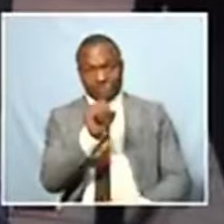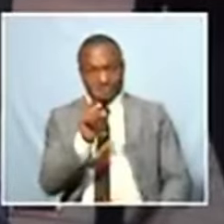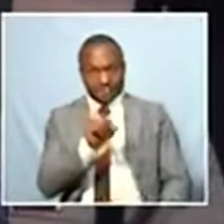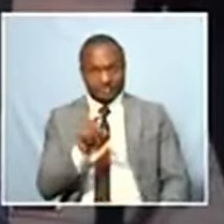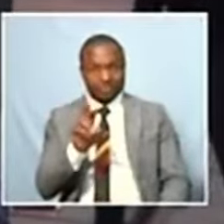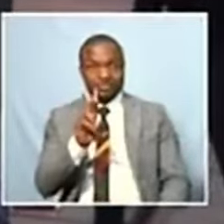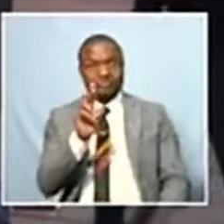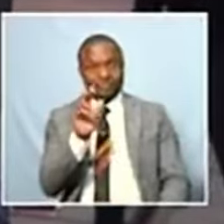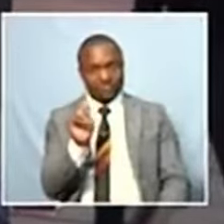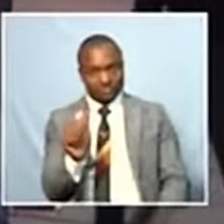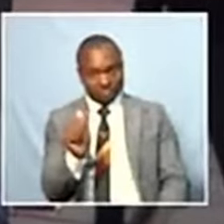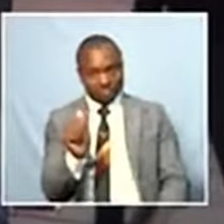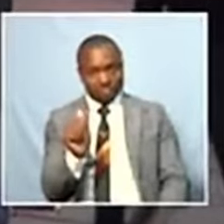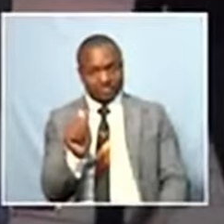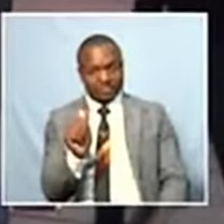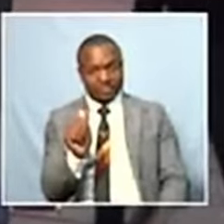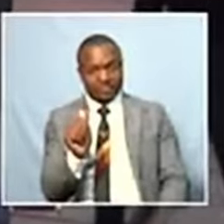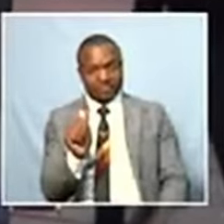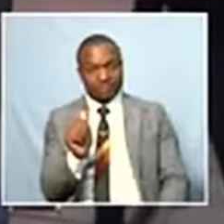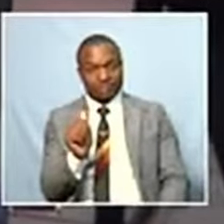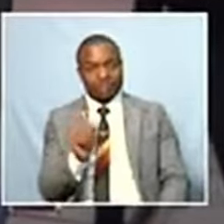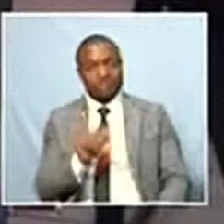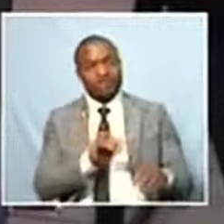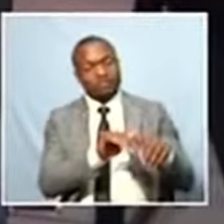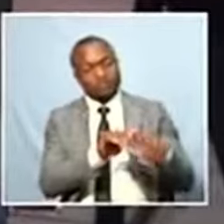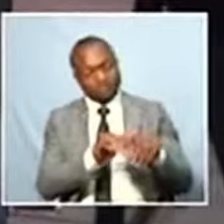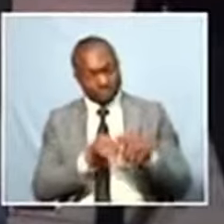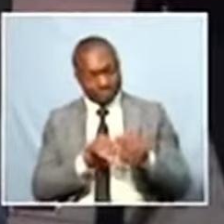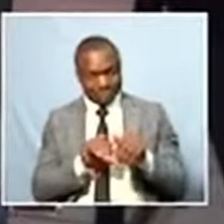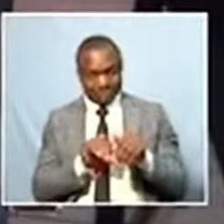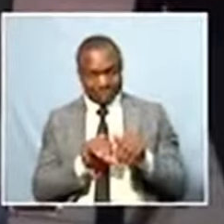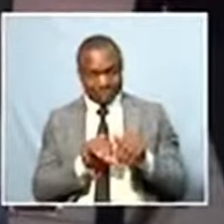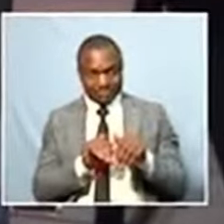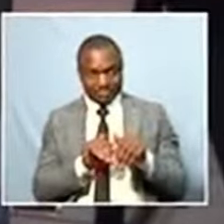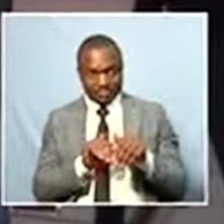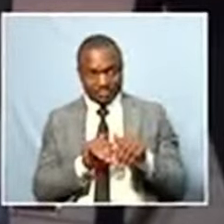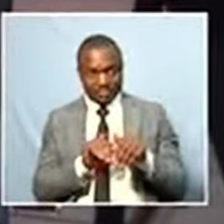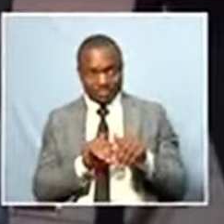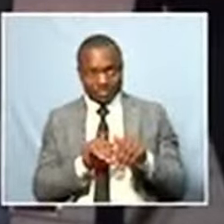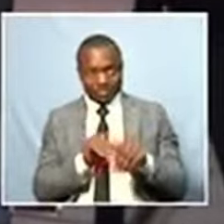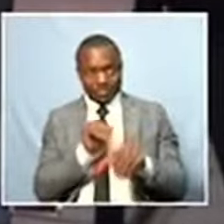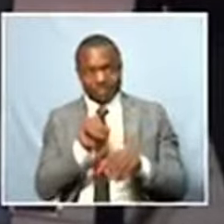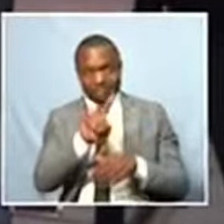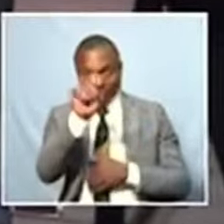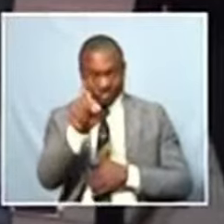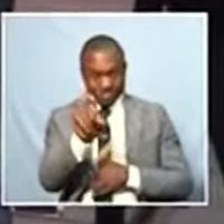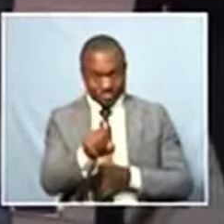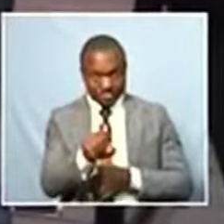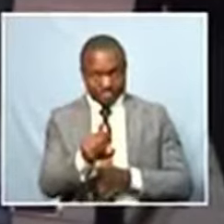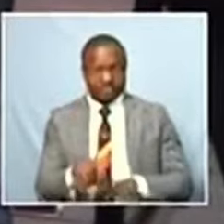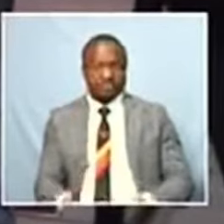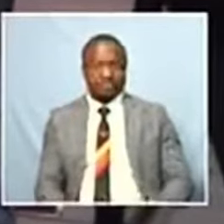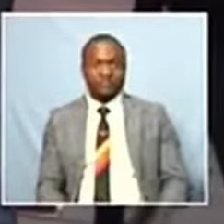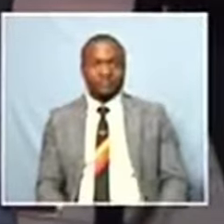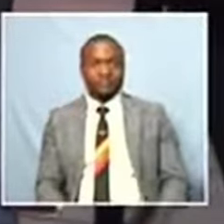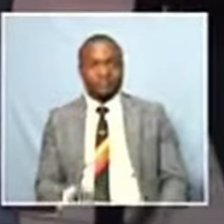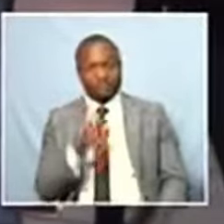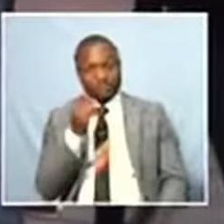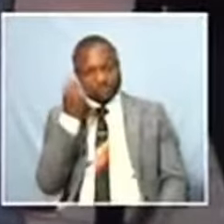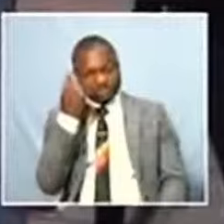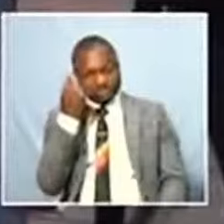an investigation just to try to avoid making a refund. I'm sure that was the question. You get that